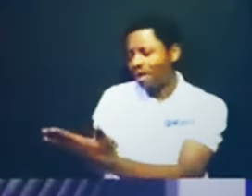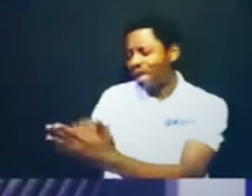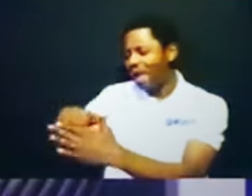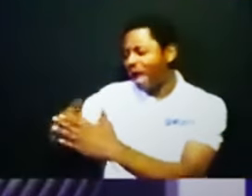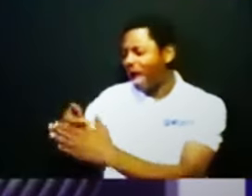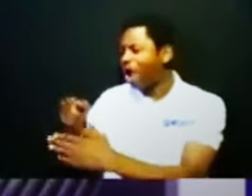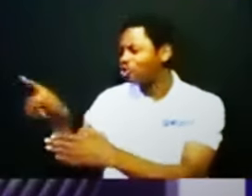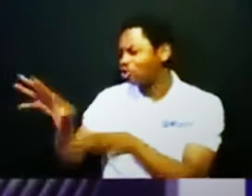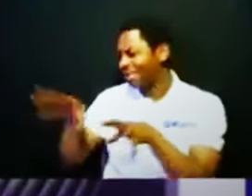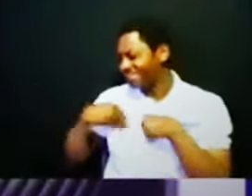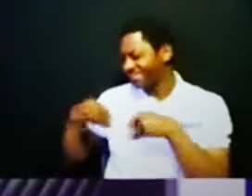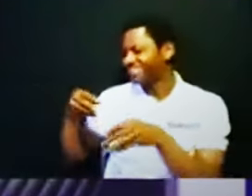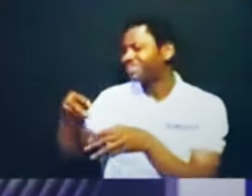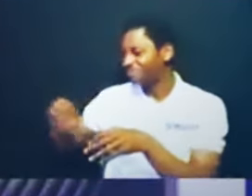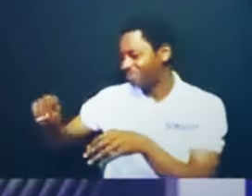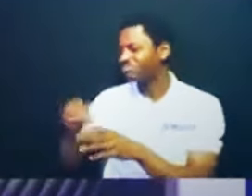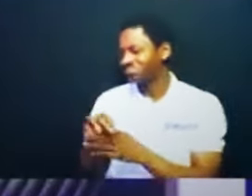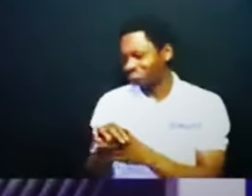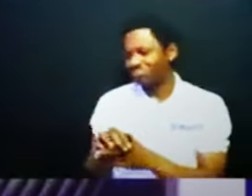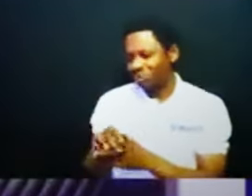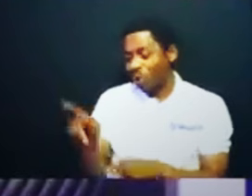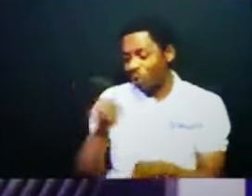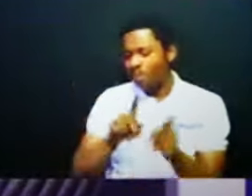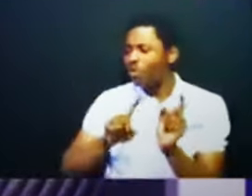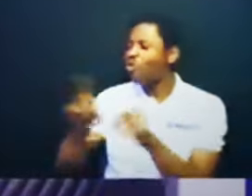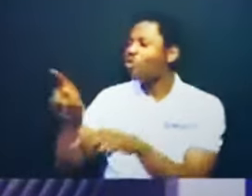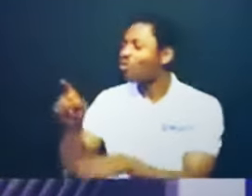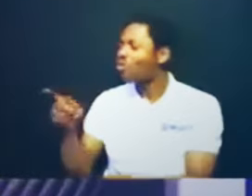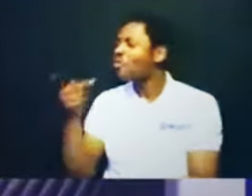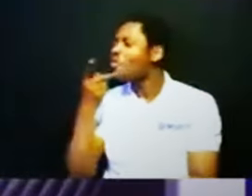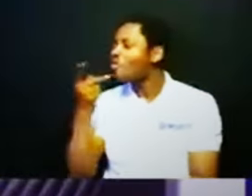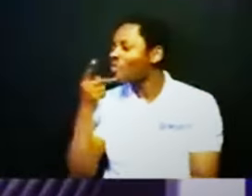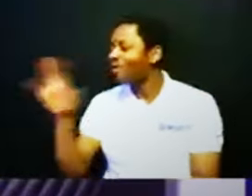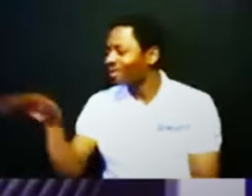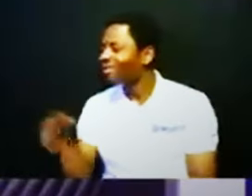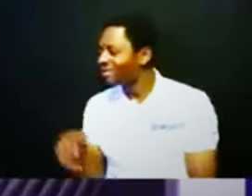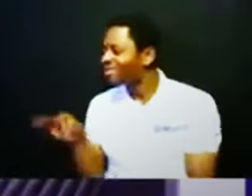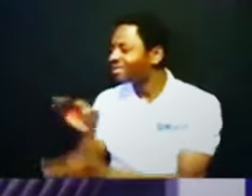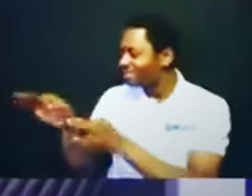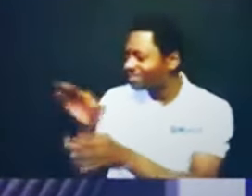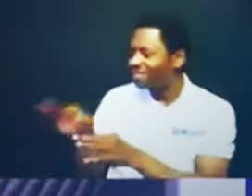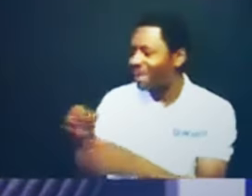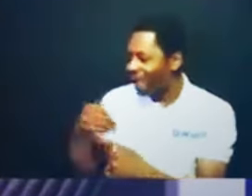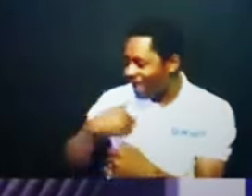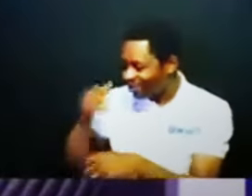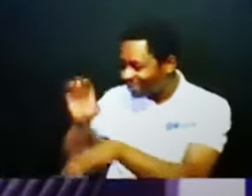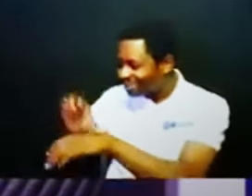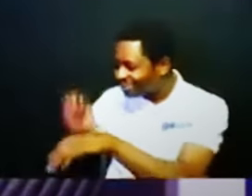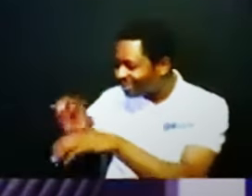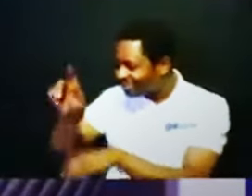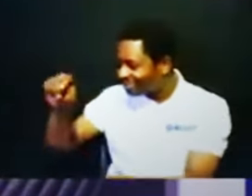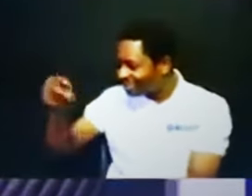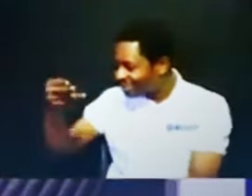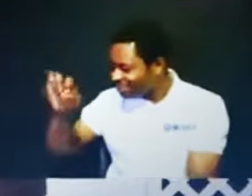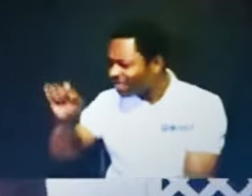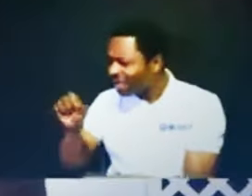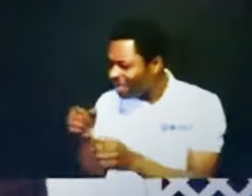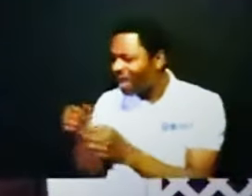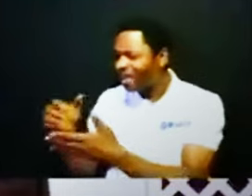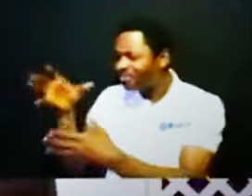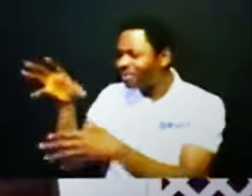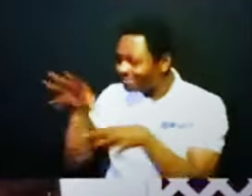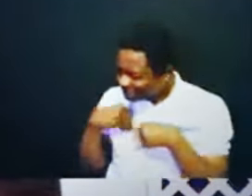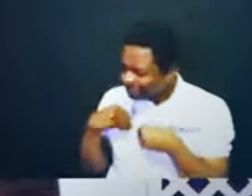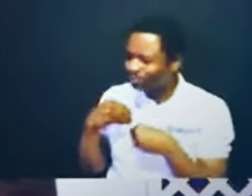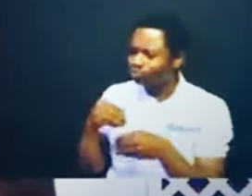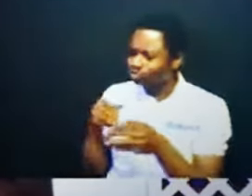So they went to Paul and they spoke about the reception the church in Thessalonica gave them. Into what was Mapo Paul